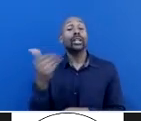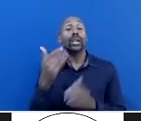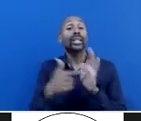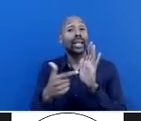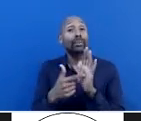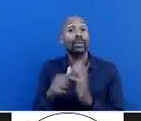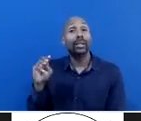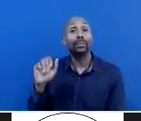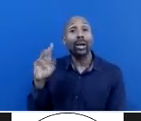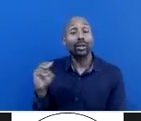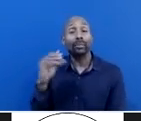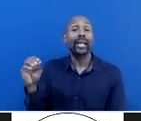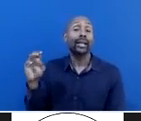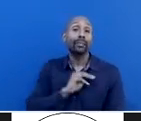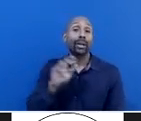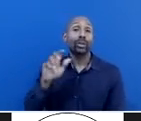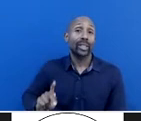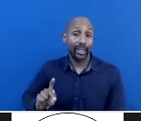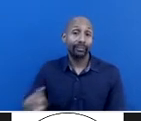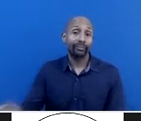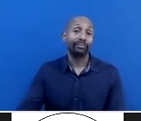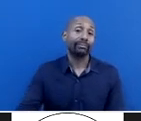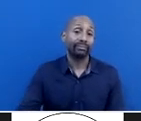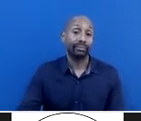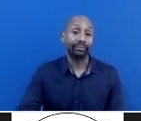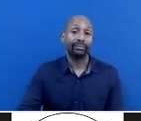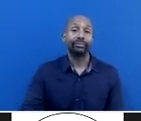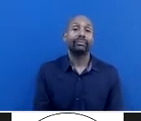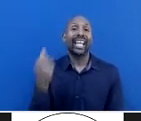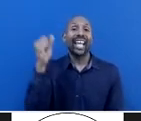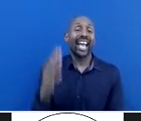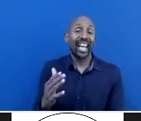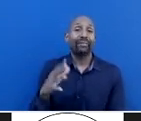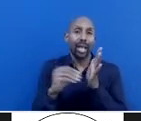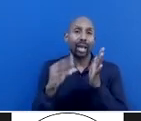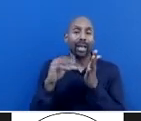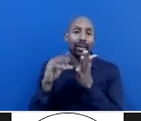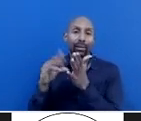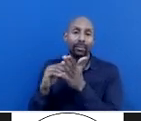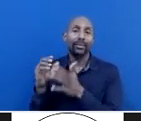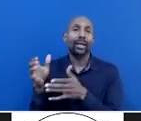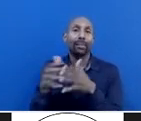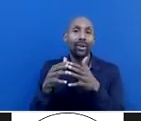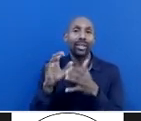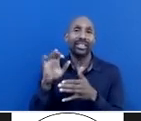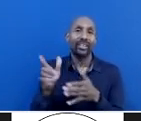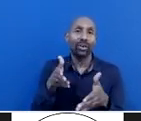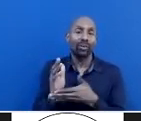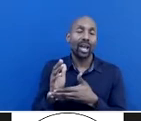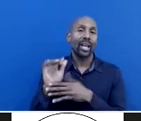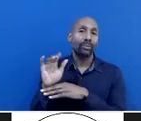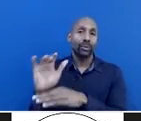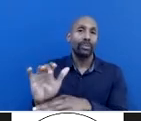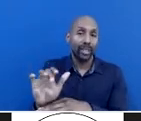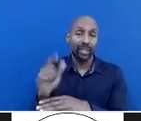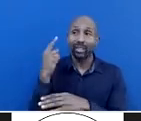Activists have been copying the techniques and strategies of the American civil rights movement for 60 years,